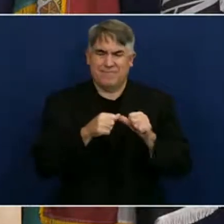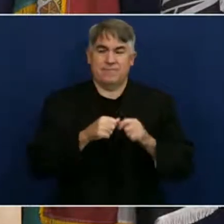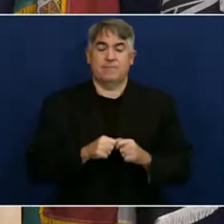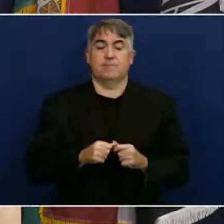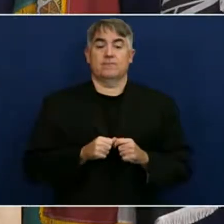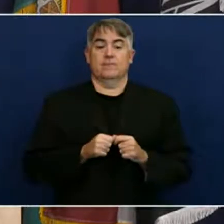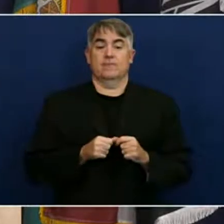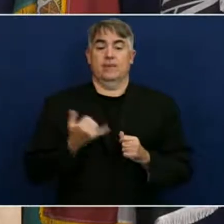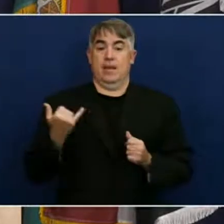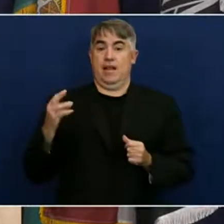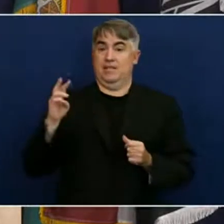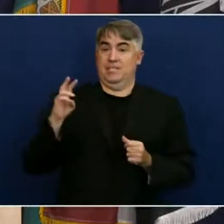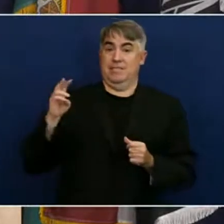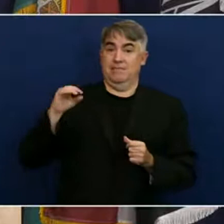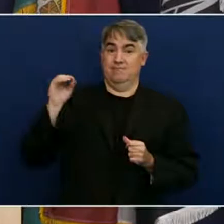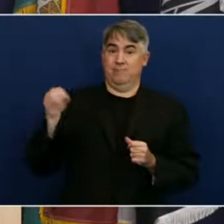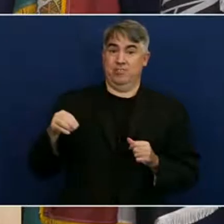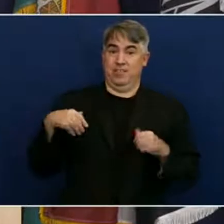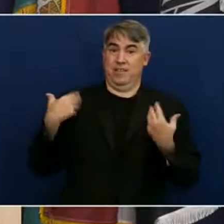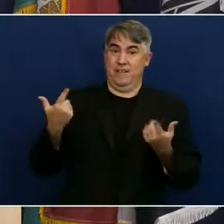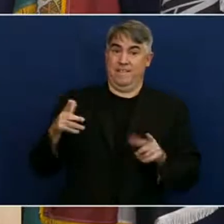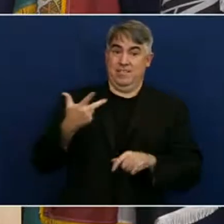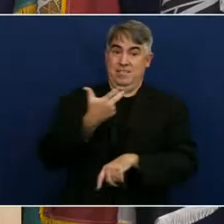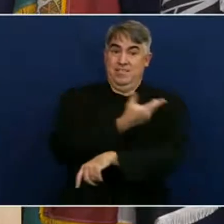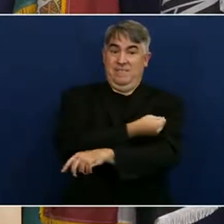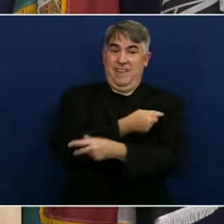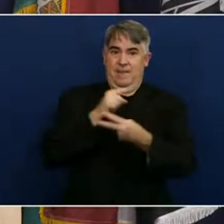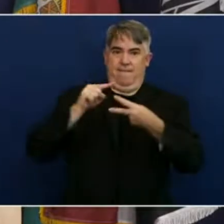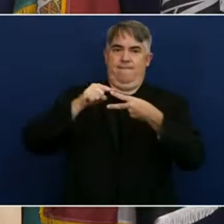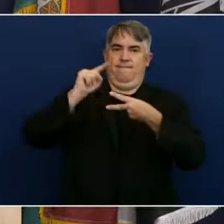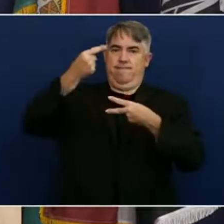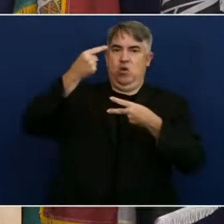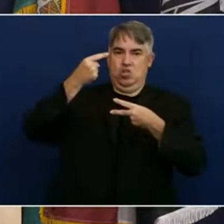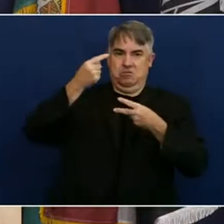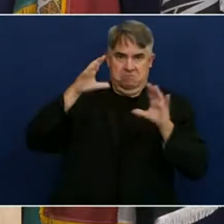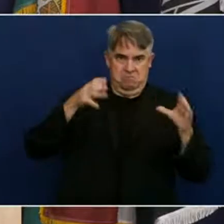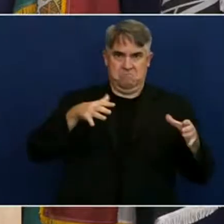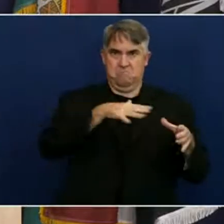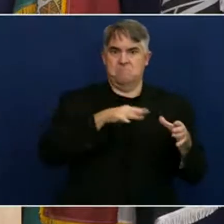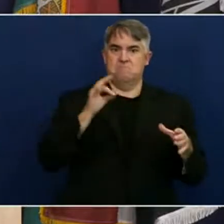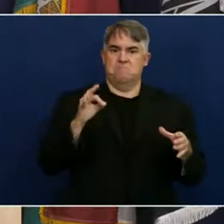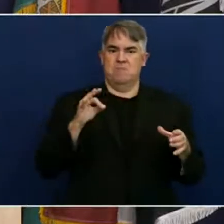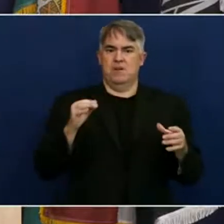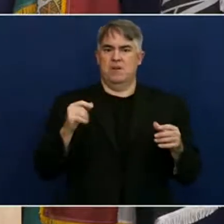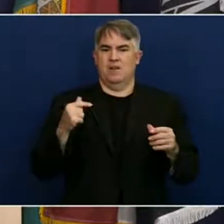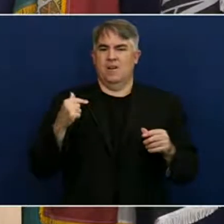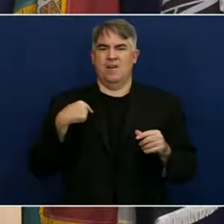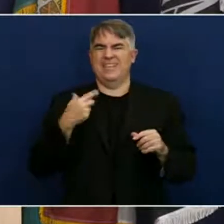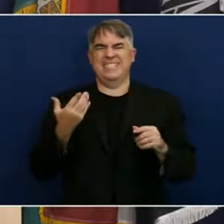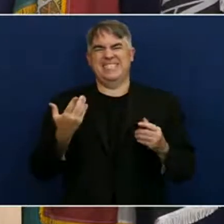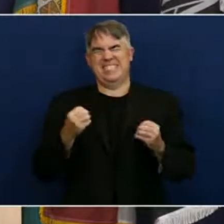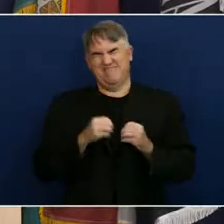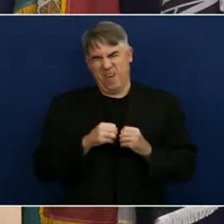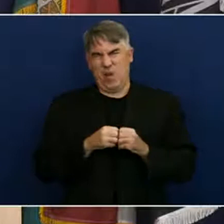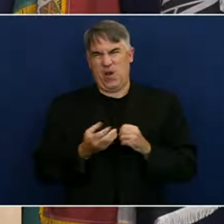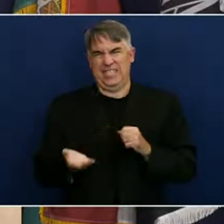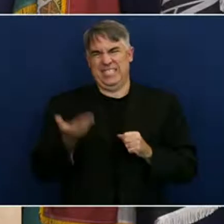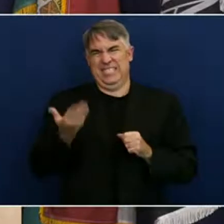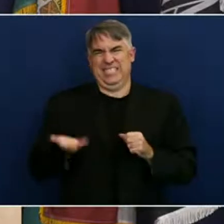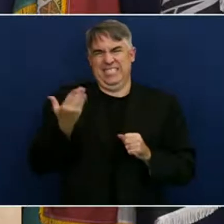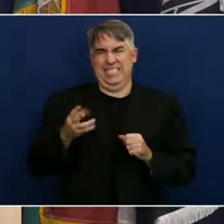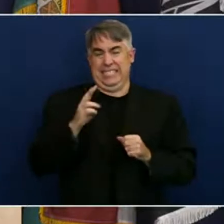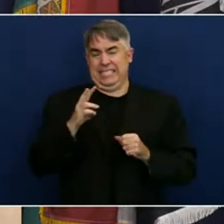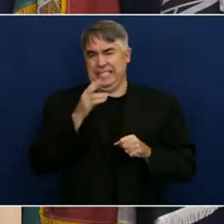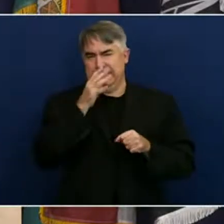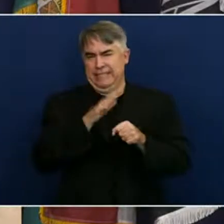eligible population having received their first dose. We want those numbers to continue to climb. It won't be as rapid as it was in the early days, and it